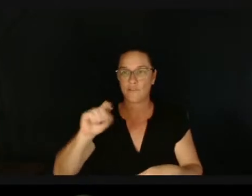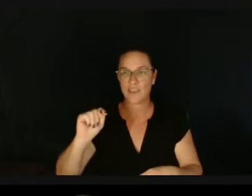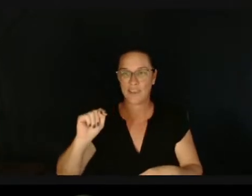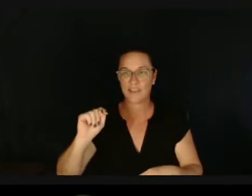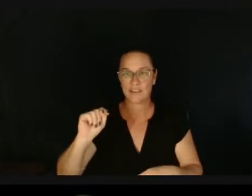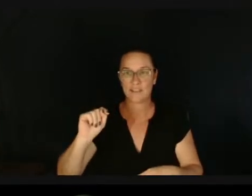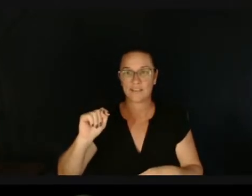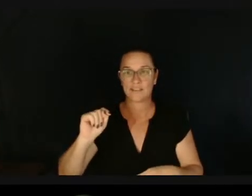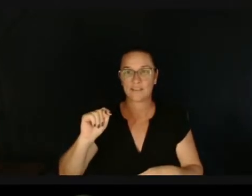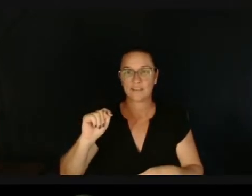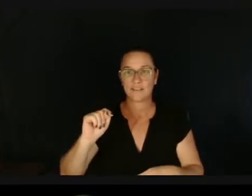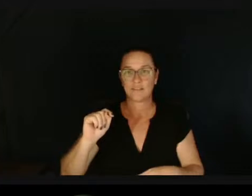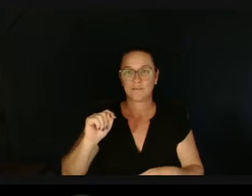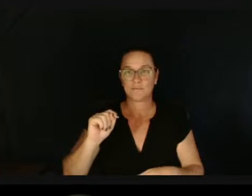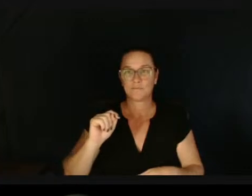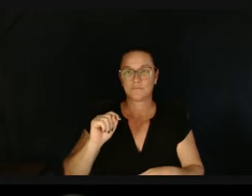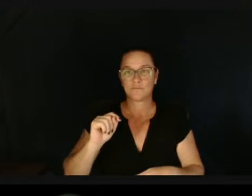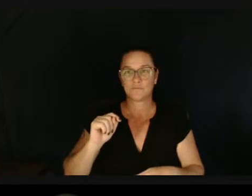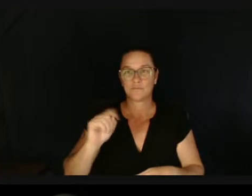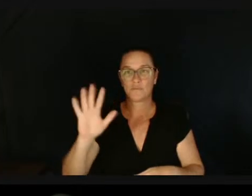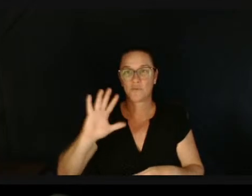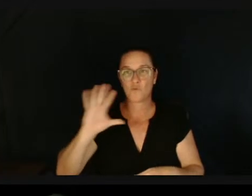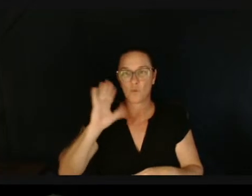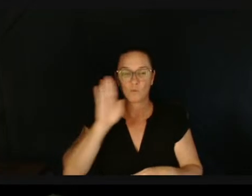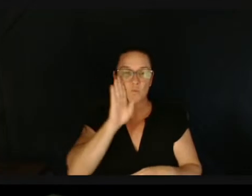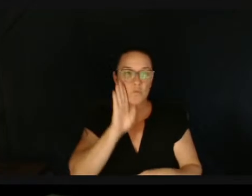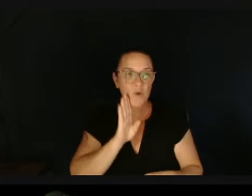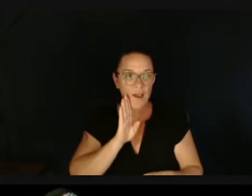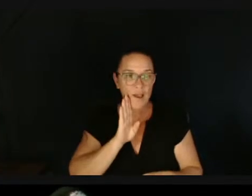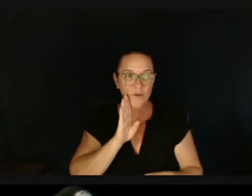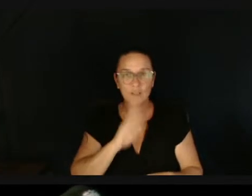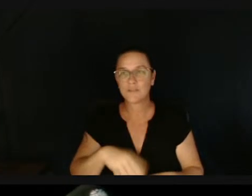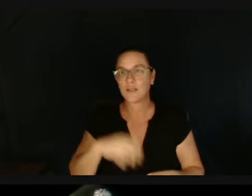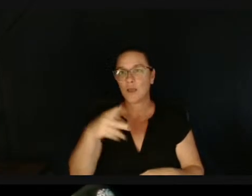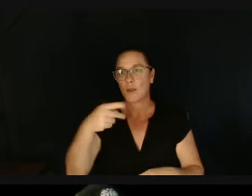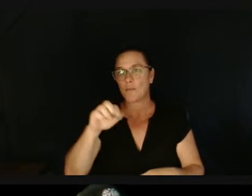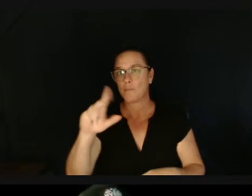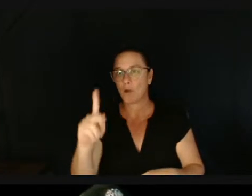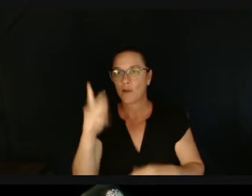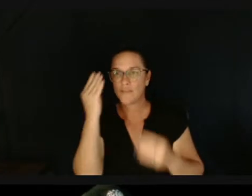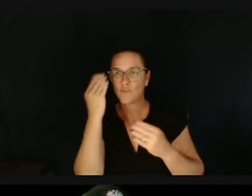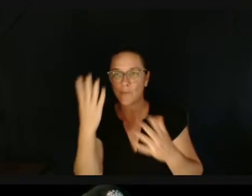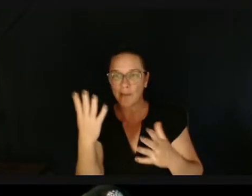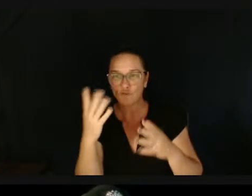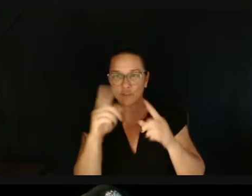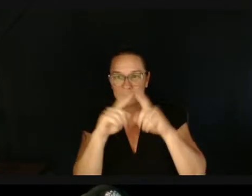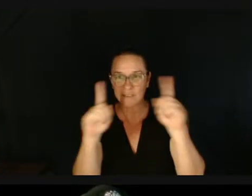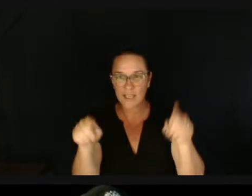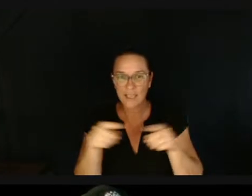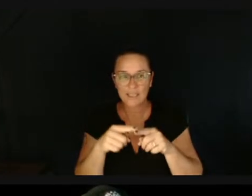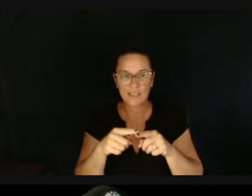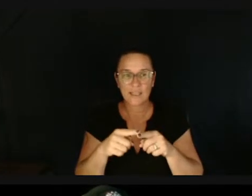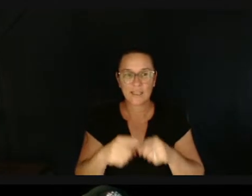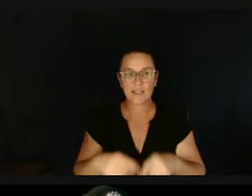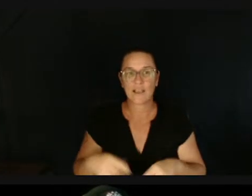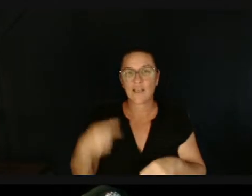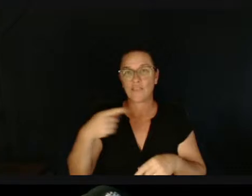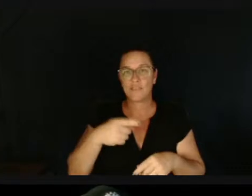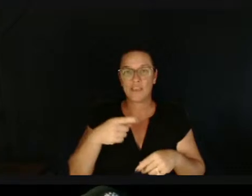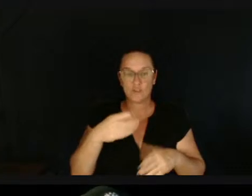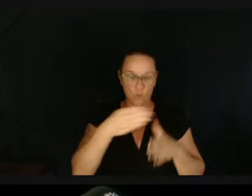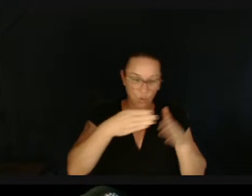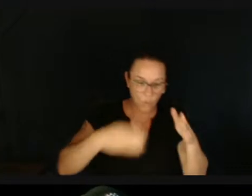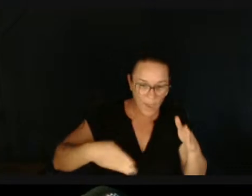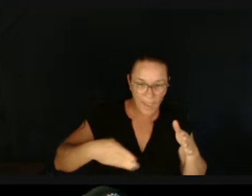it used to be brown, right? And it's one of these park information signs that showed you these are the cracks and depressions that marked the beginning